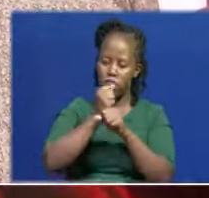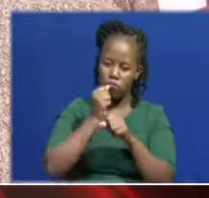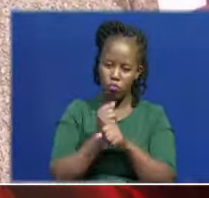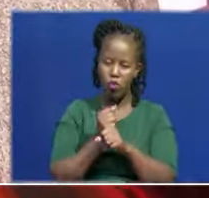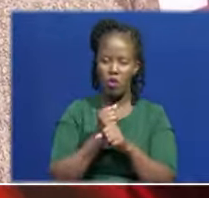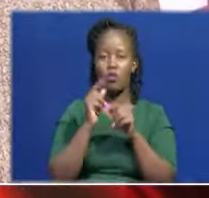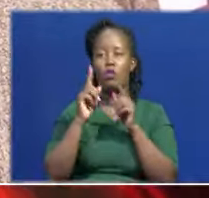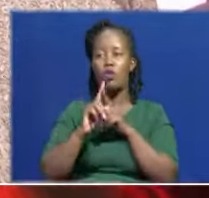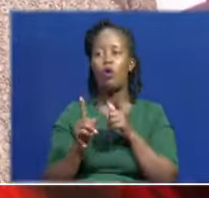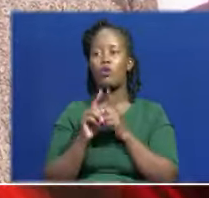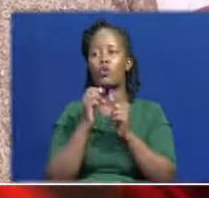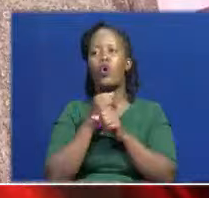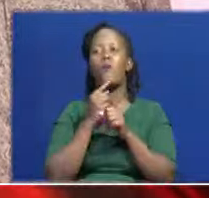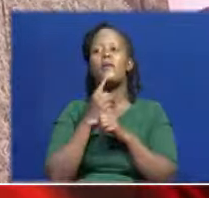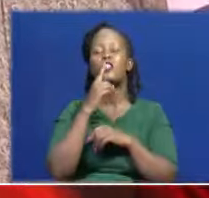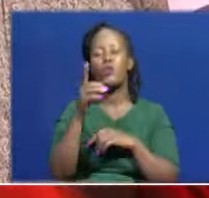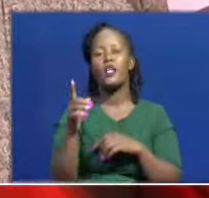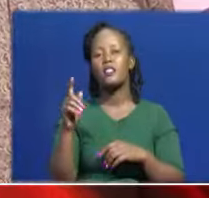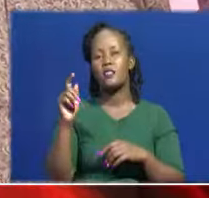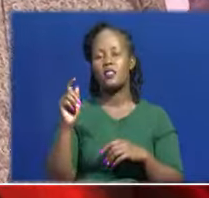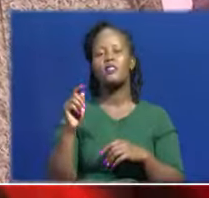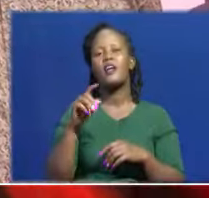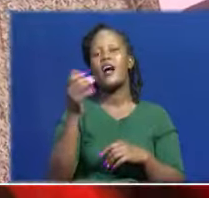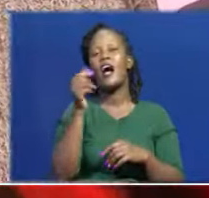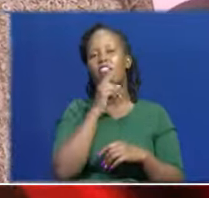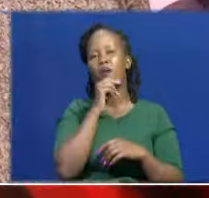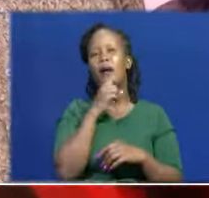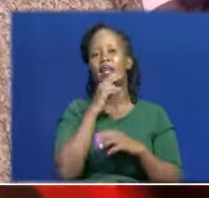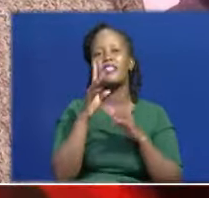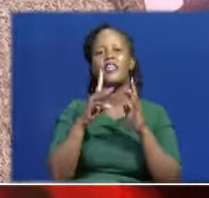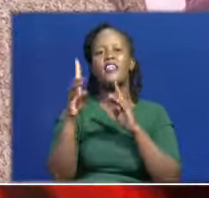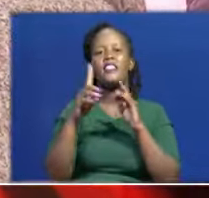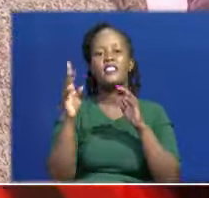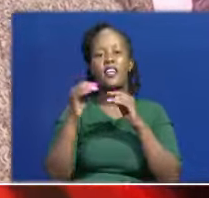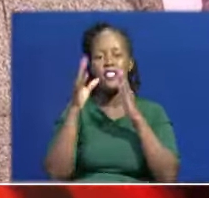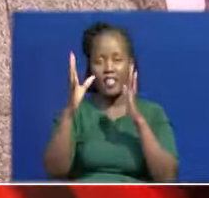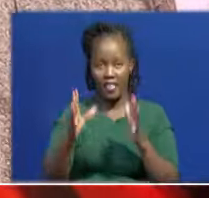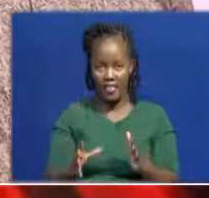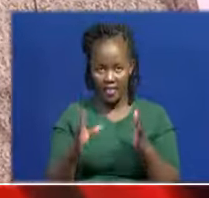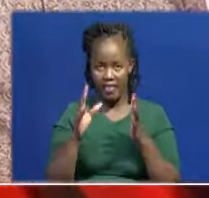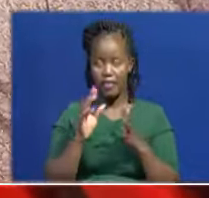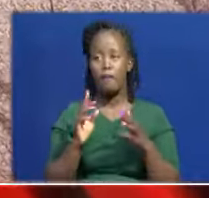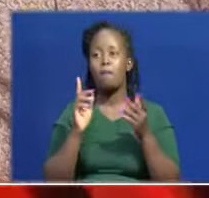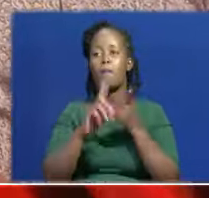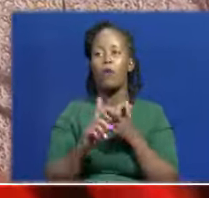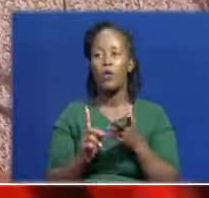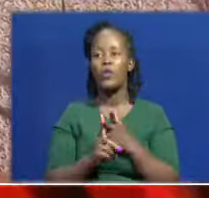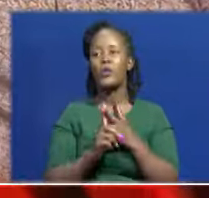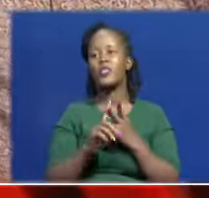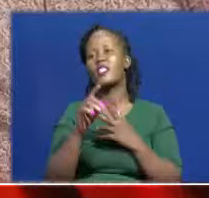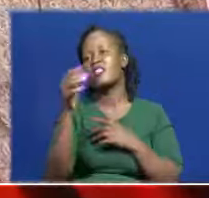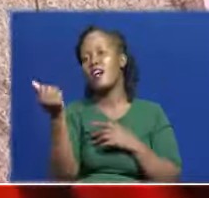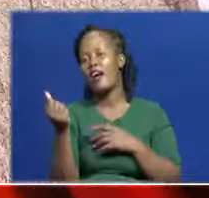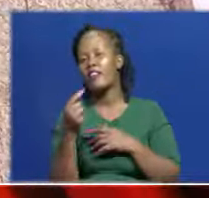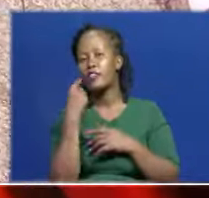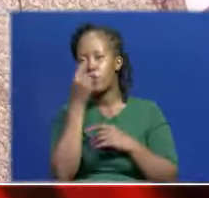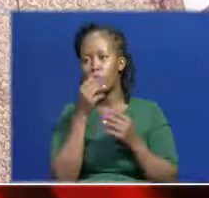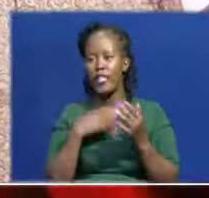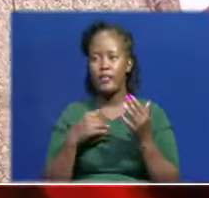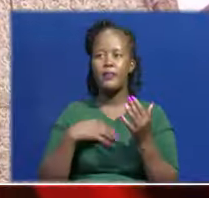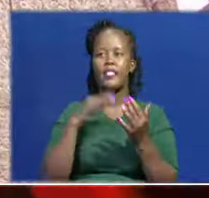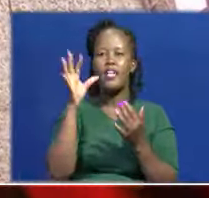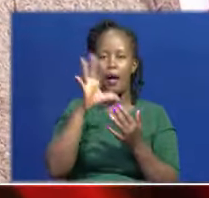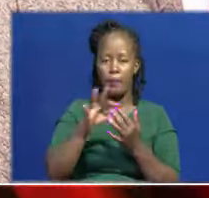ya bwana Tutui kuwa director wa Portland, na pia General Raila kwa